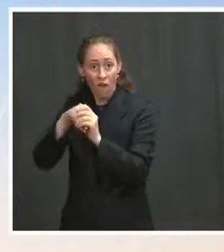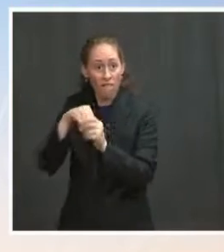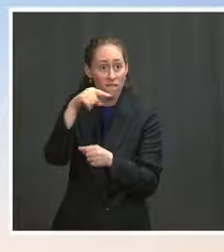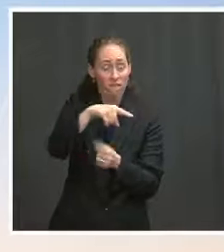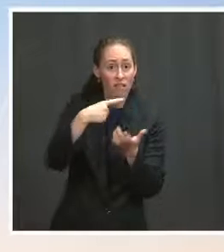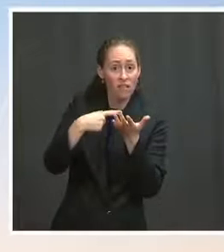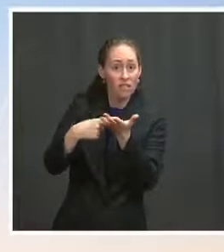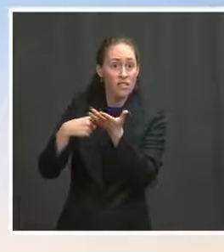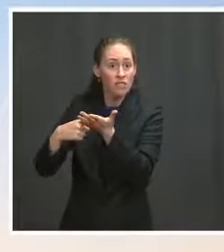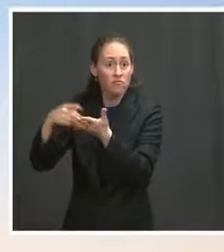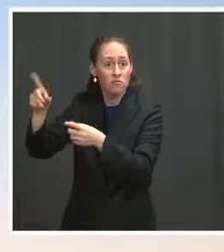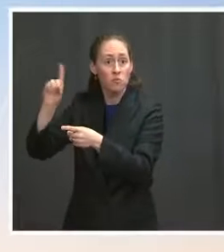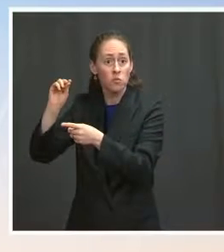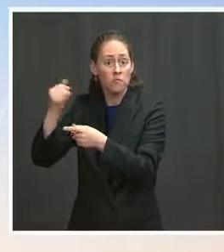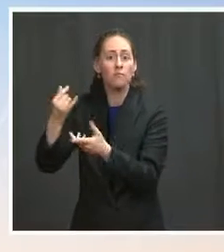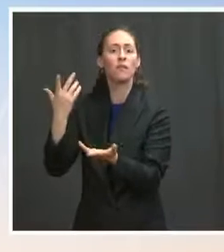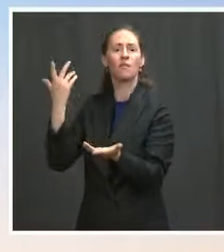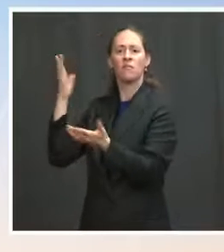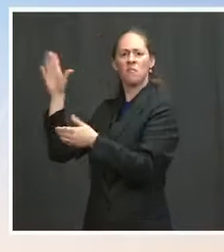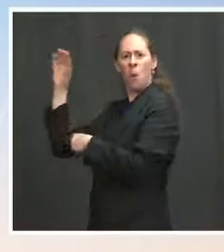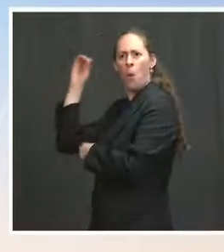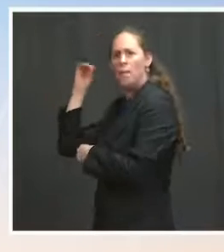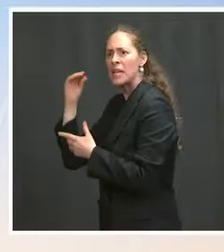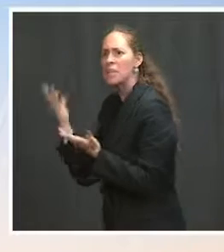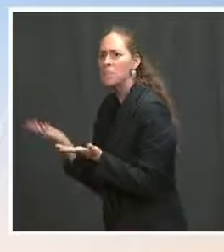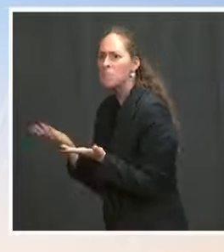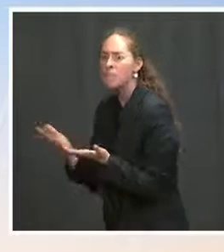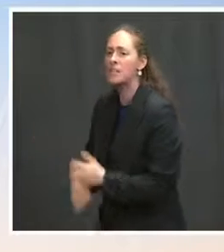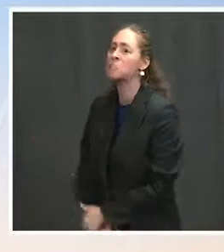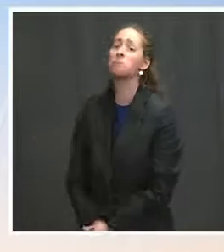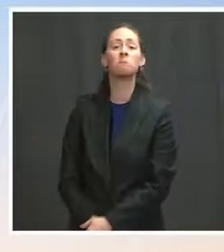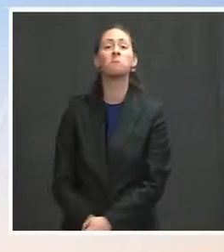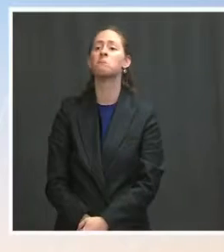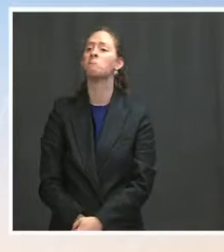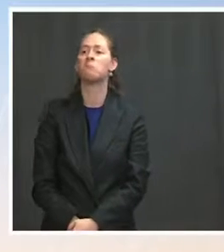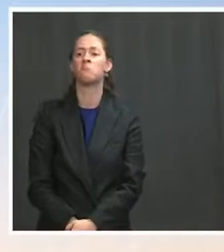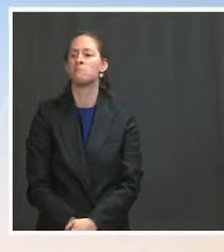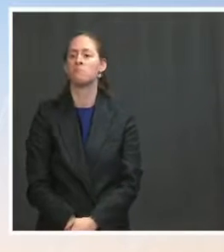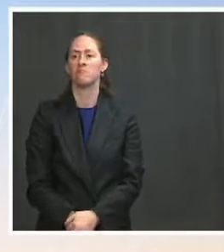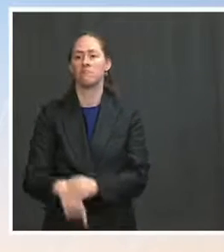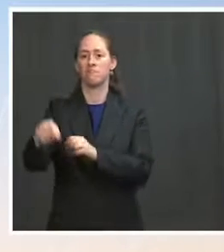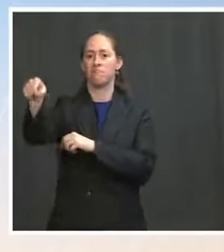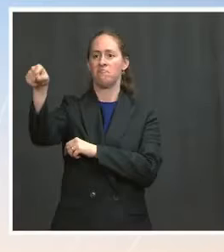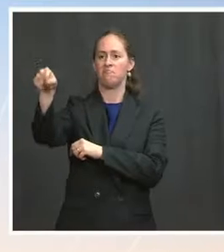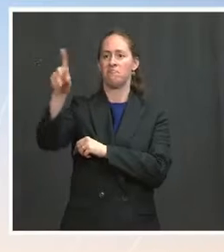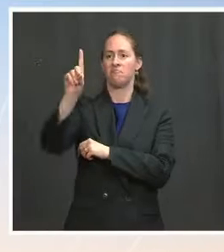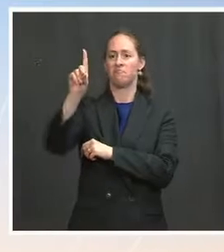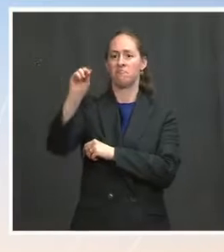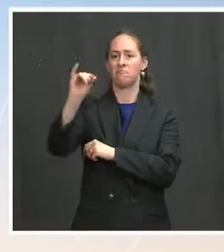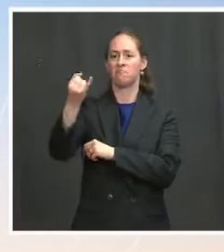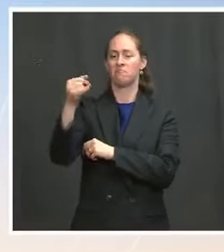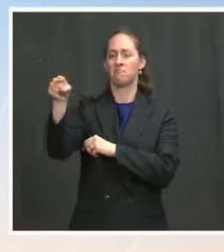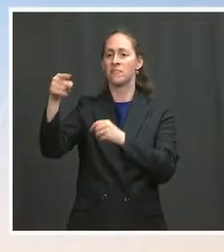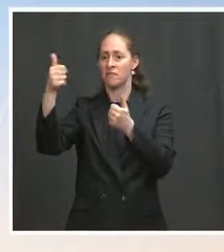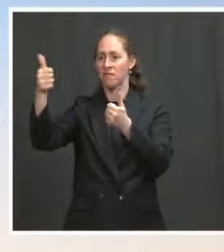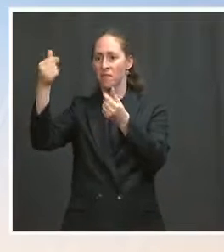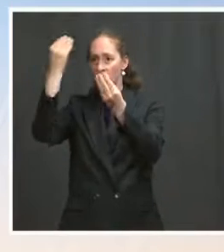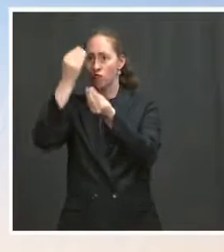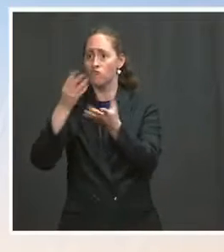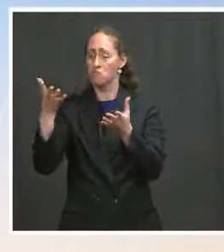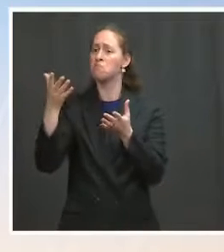it? We did not. That was an announcement they made on their own, but it certainly is consistent with the